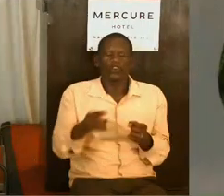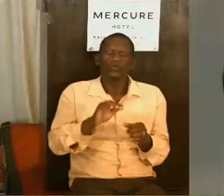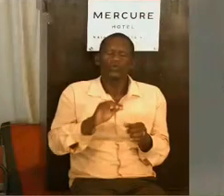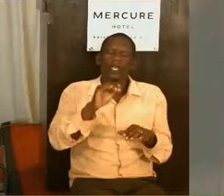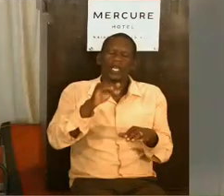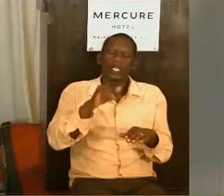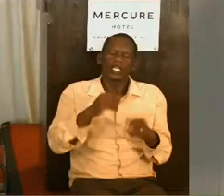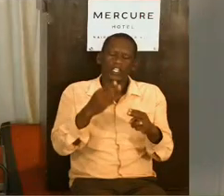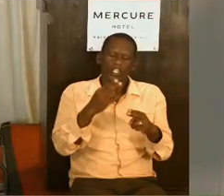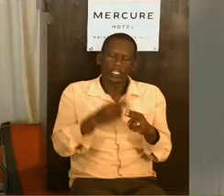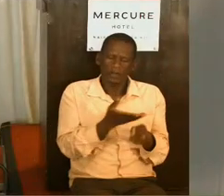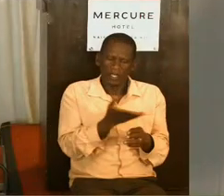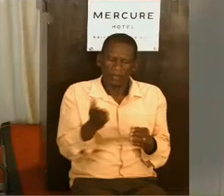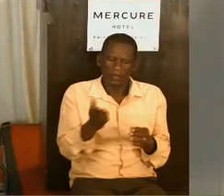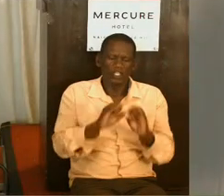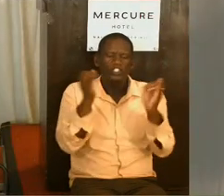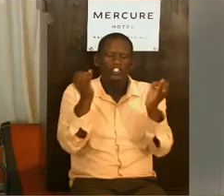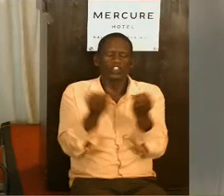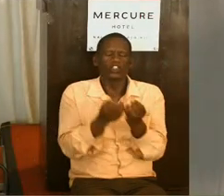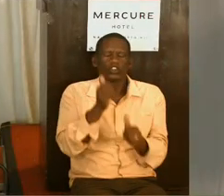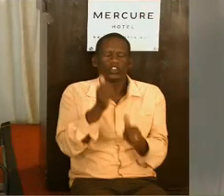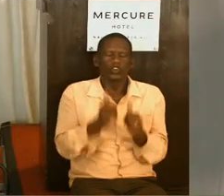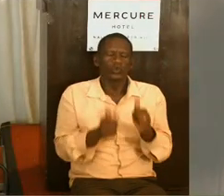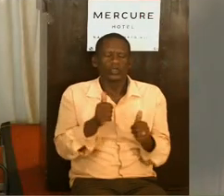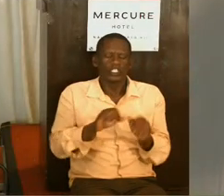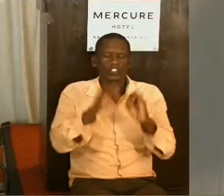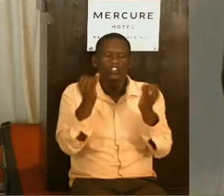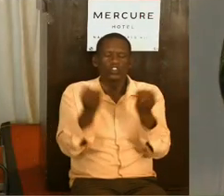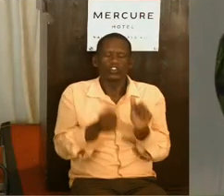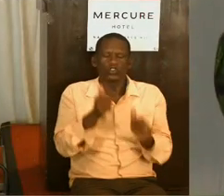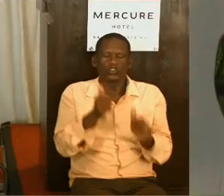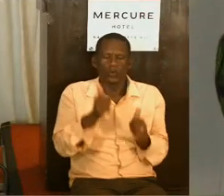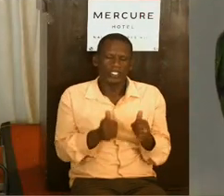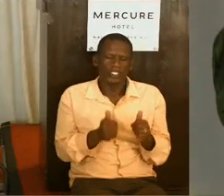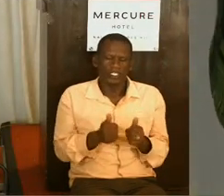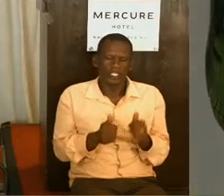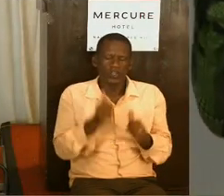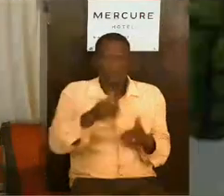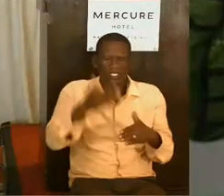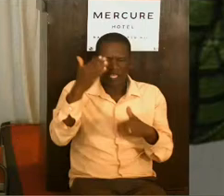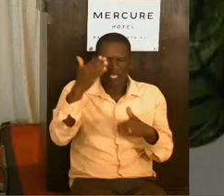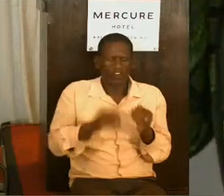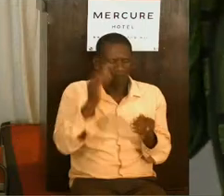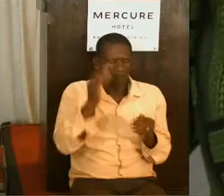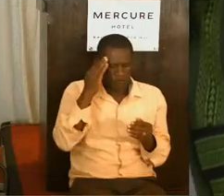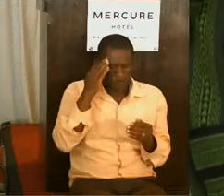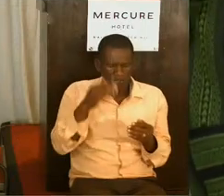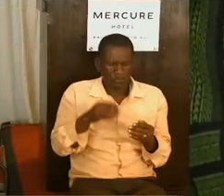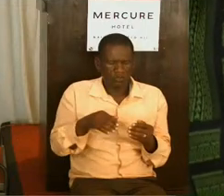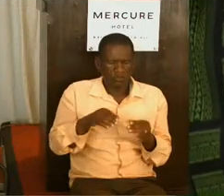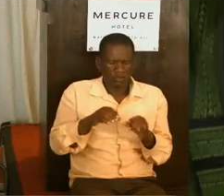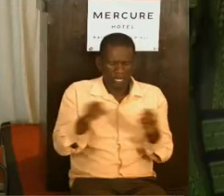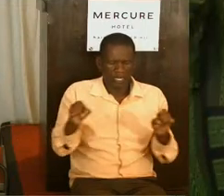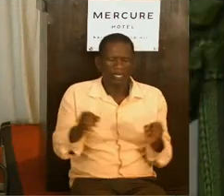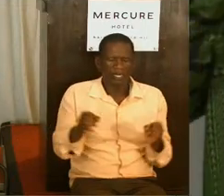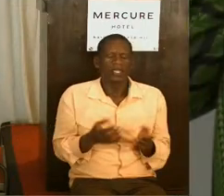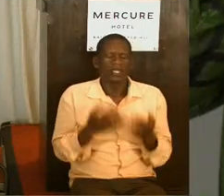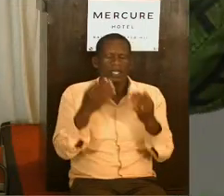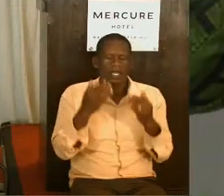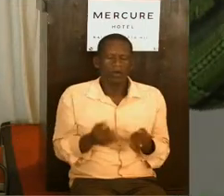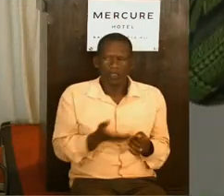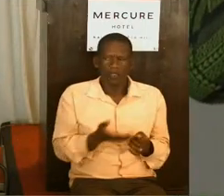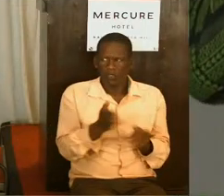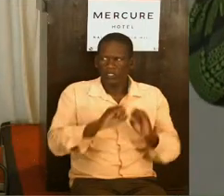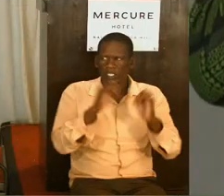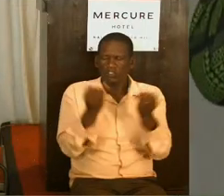calling them institutions that are the the are at the end of the division pipeline these are